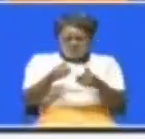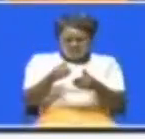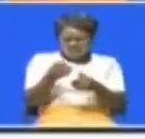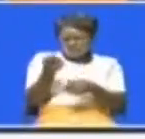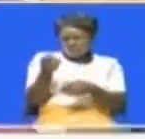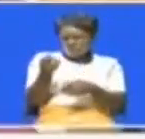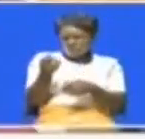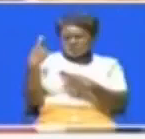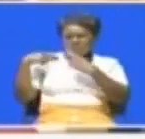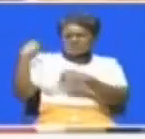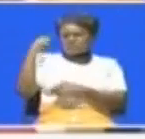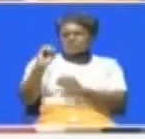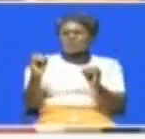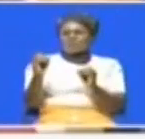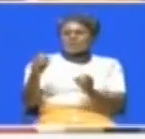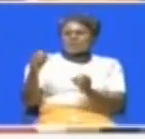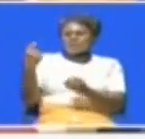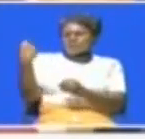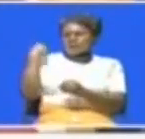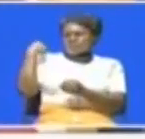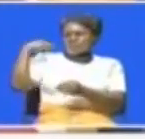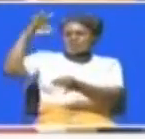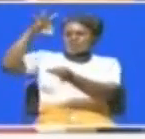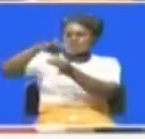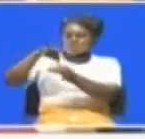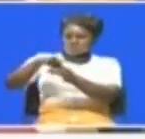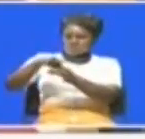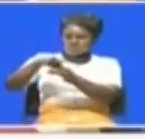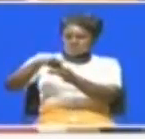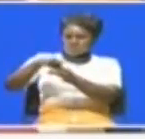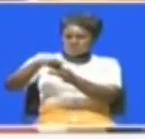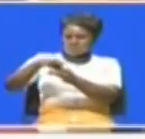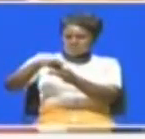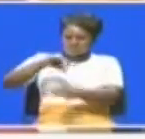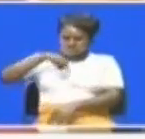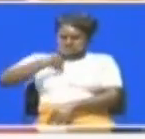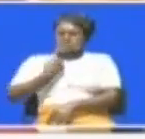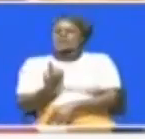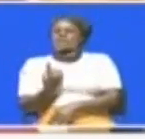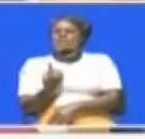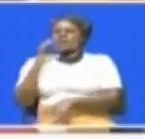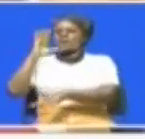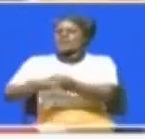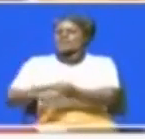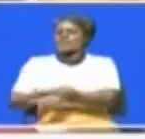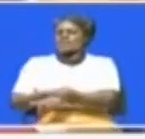to numbers. That the number of votes I, as a candidate, obtained